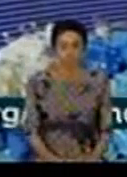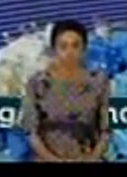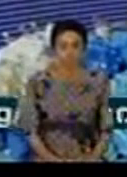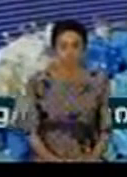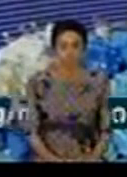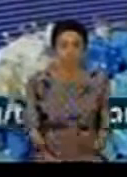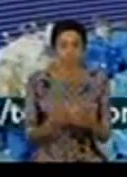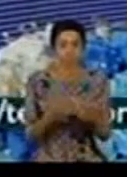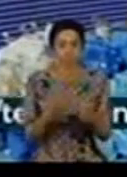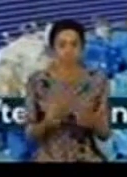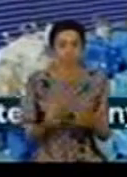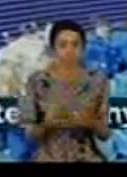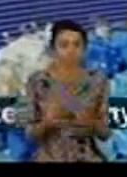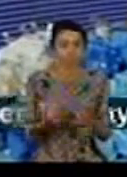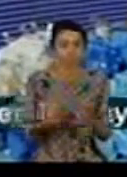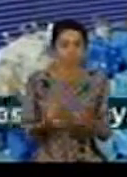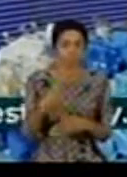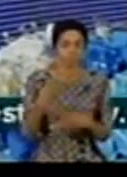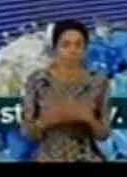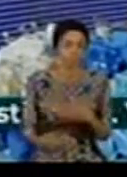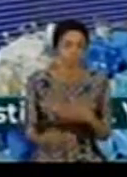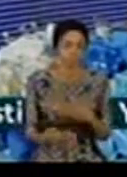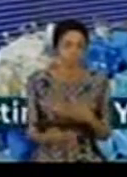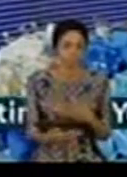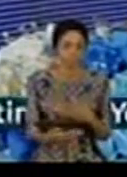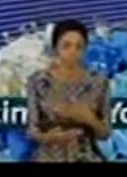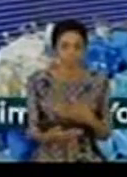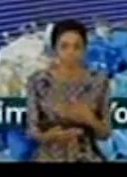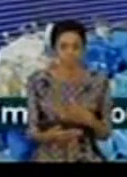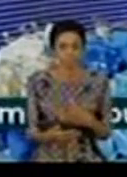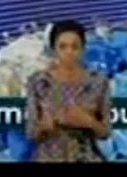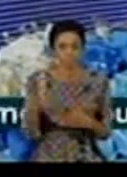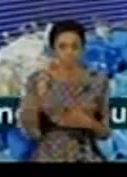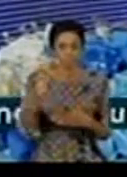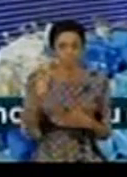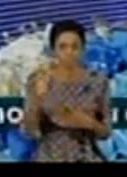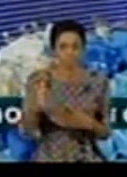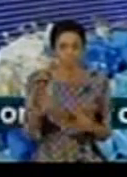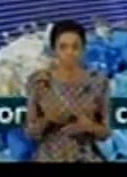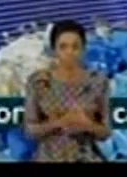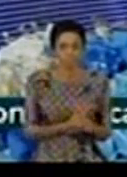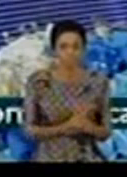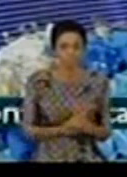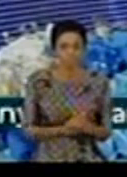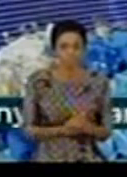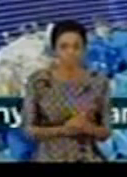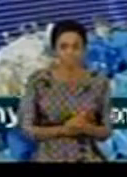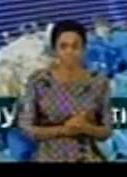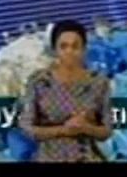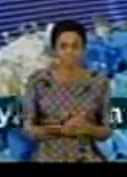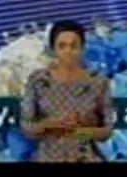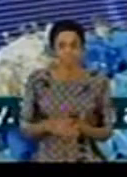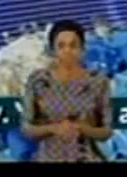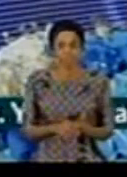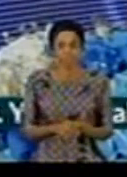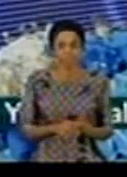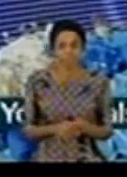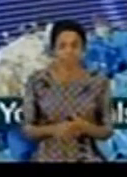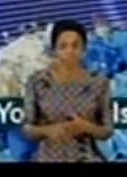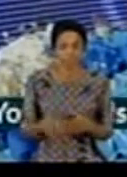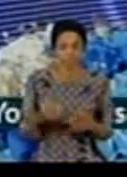here. Please, if I don't pronounce your name properly, you pardon me because I can't speak your language. Honorable